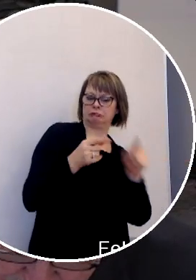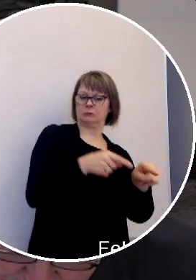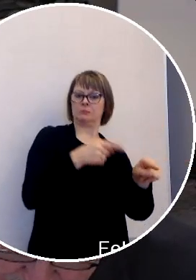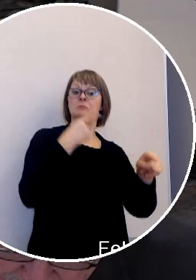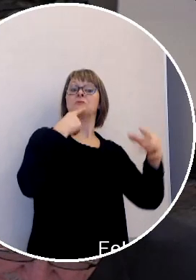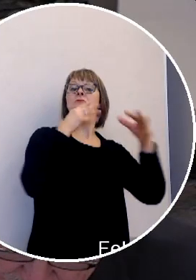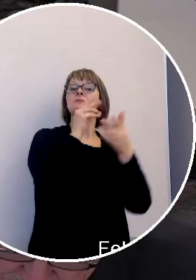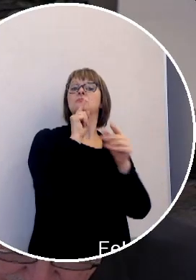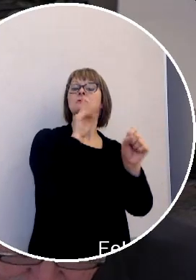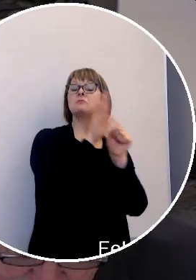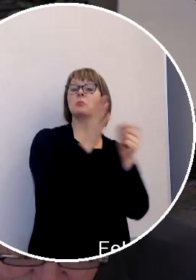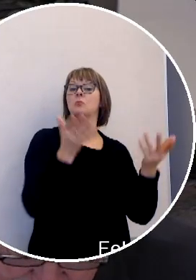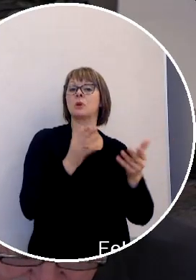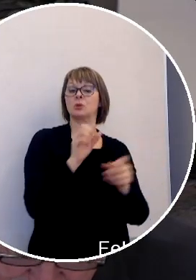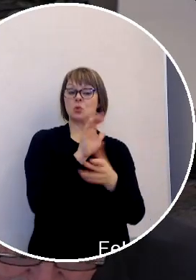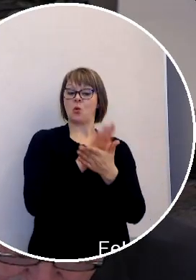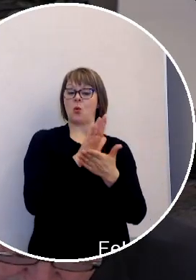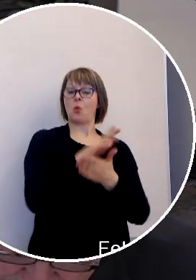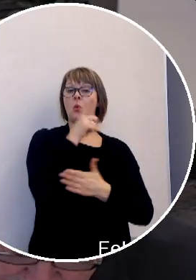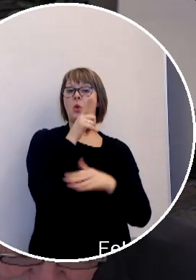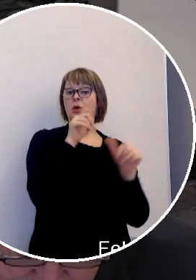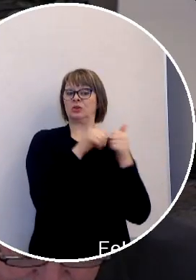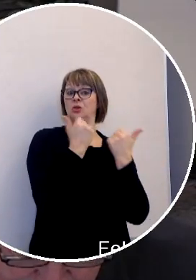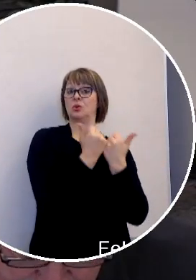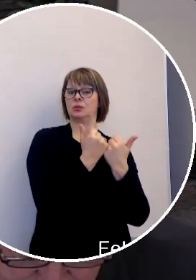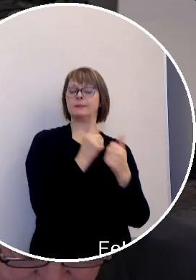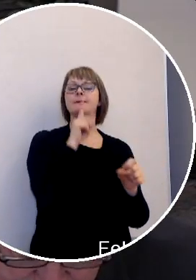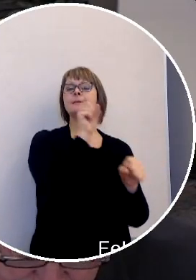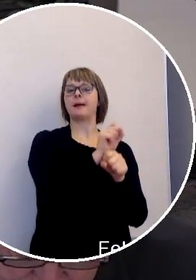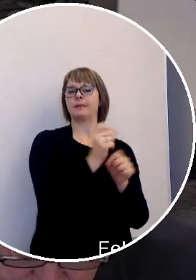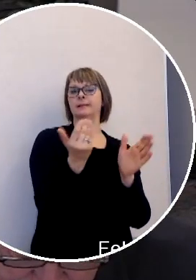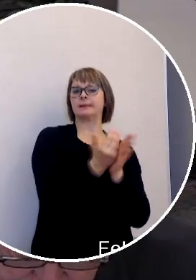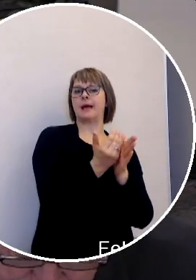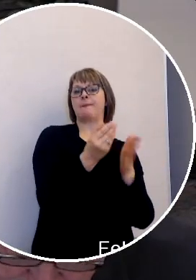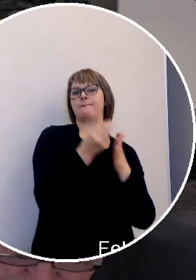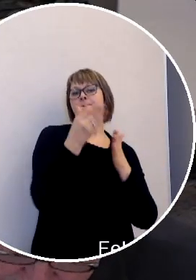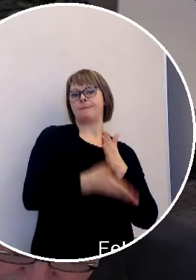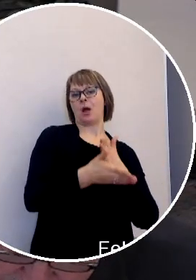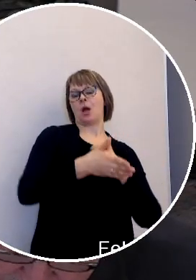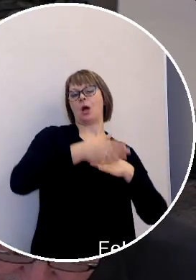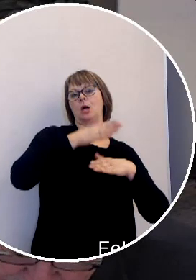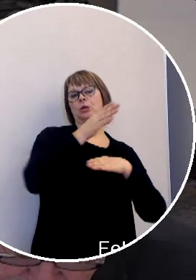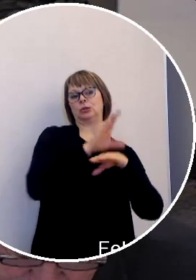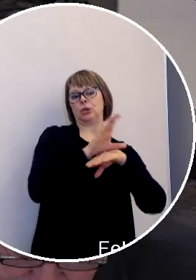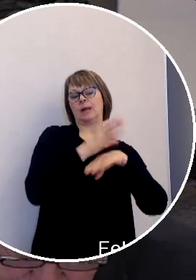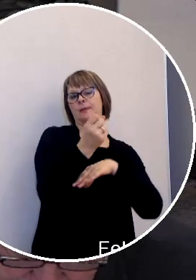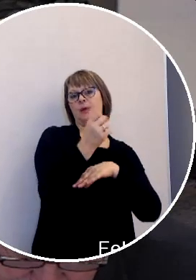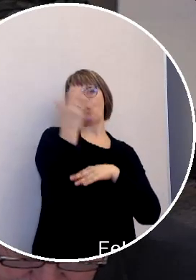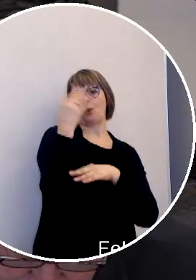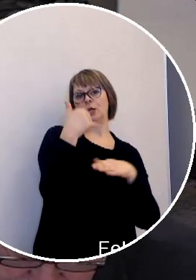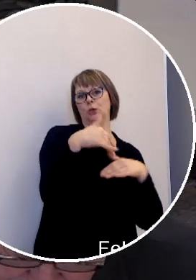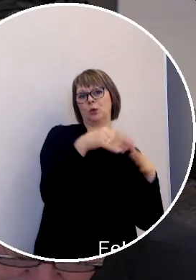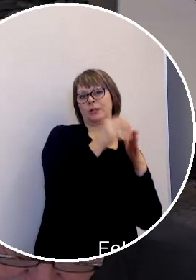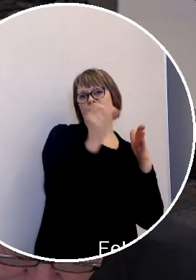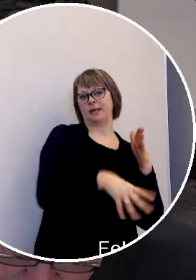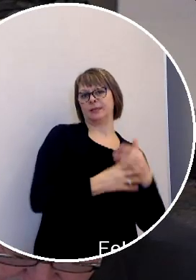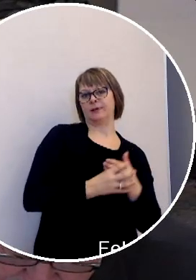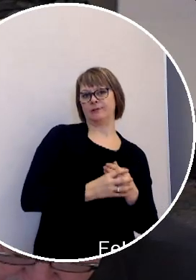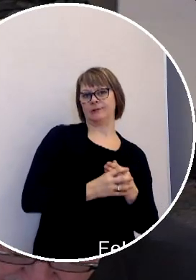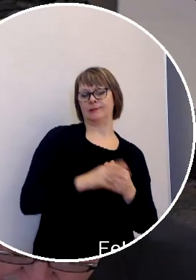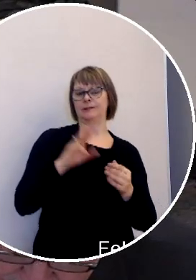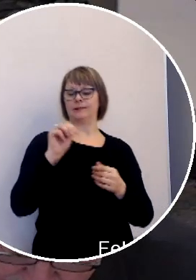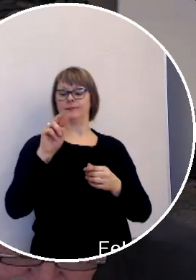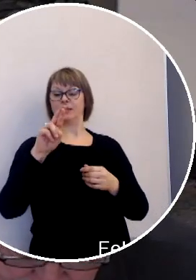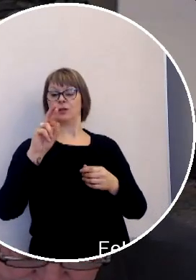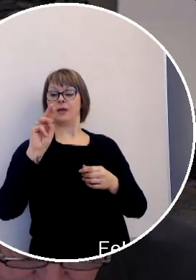was confirmed that the School Lunch Association would definitely stop purchasing chocolate milk because it is too expensive.